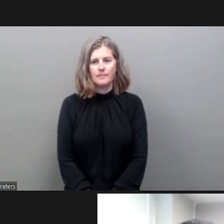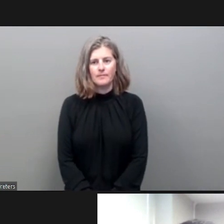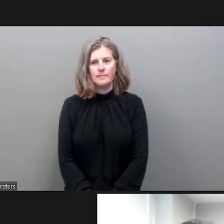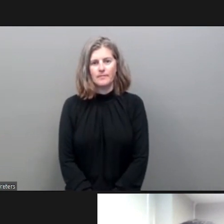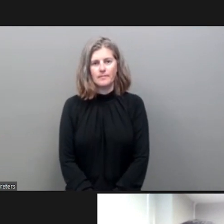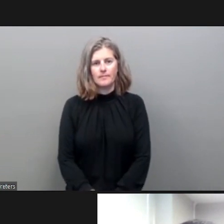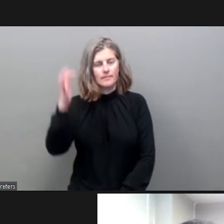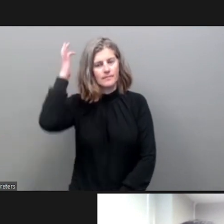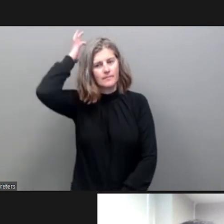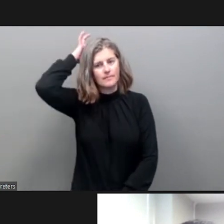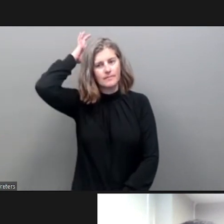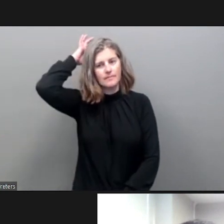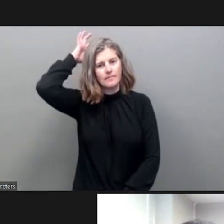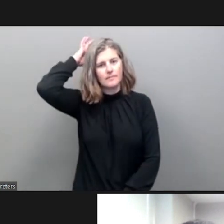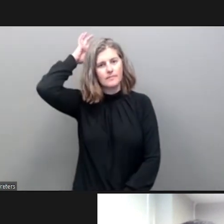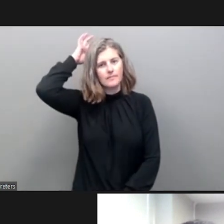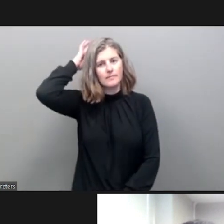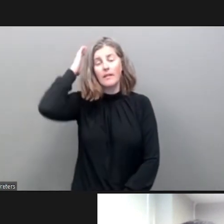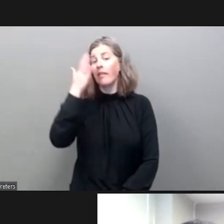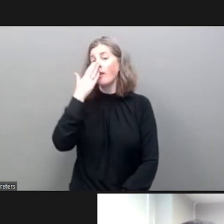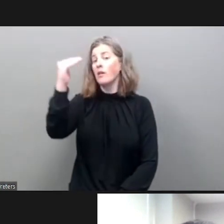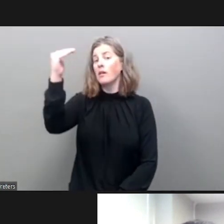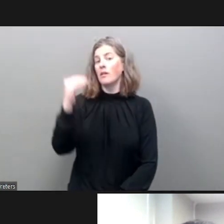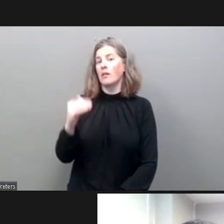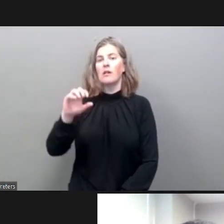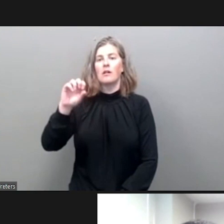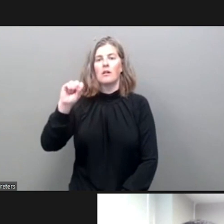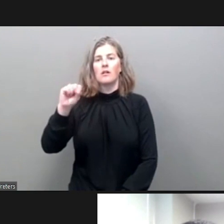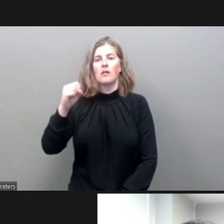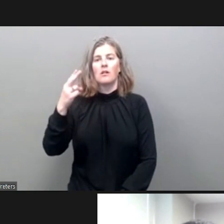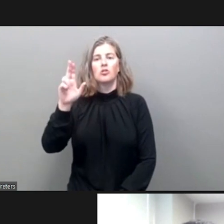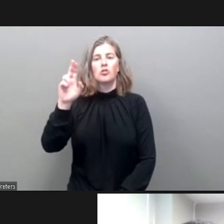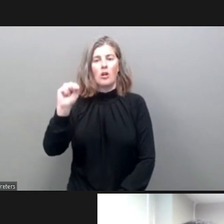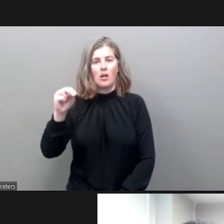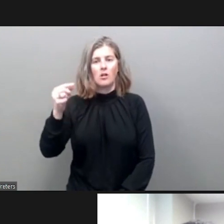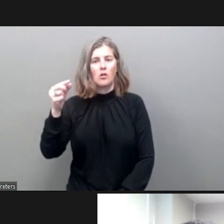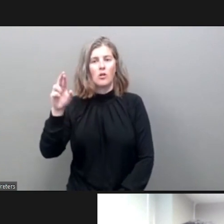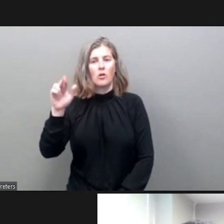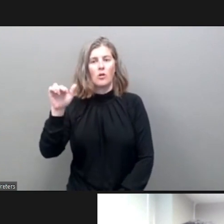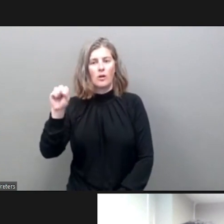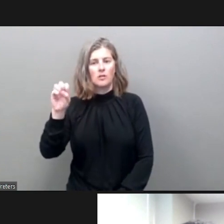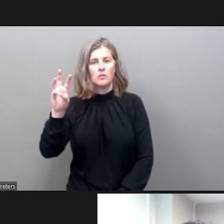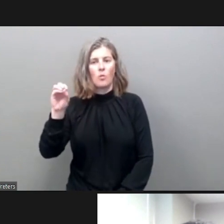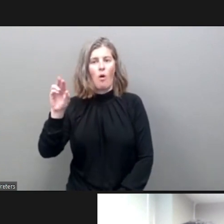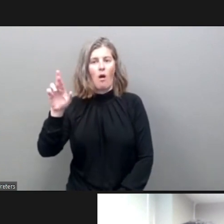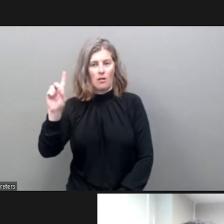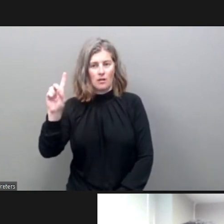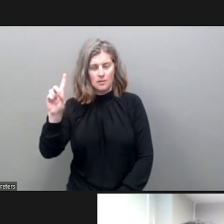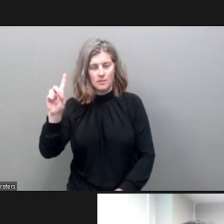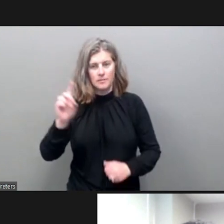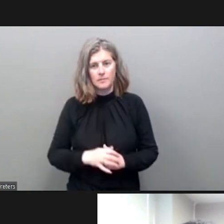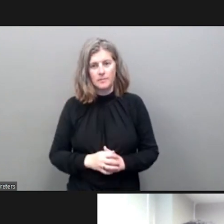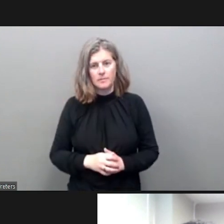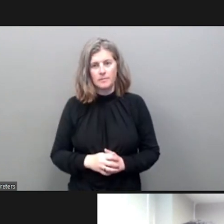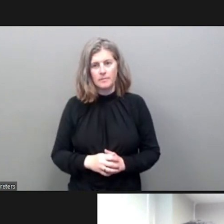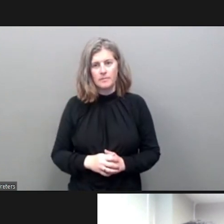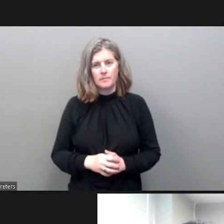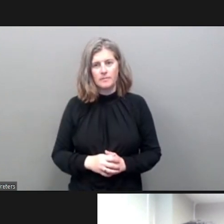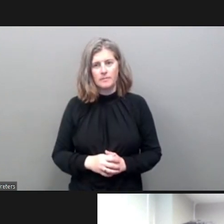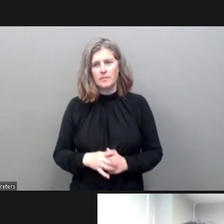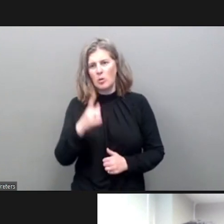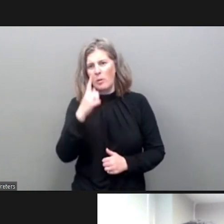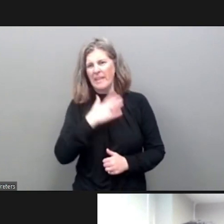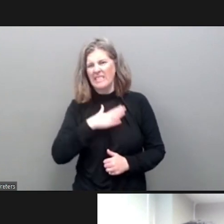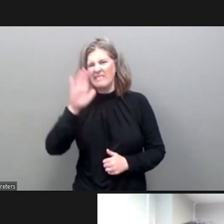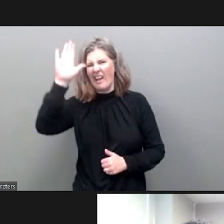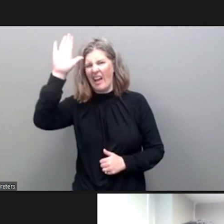Thank you so much. Next, we will turn to Sean Griswold, followed by Algernon Damasa. And earlier I put hands down,